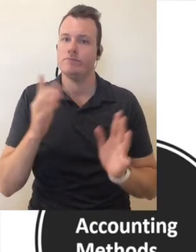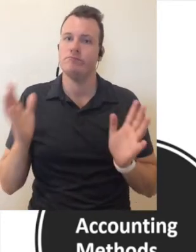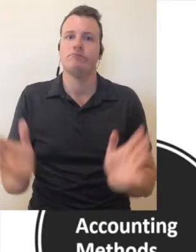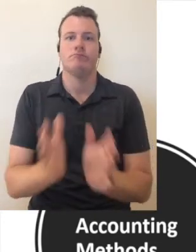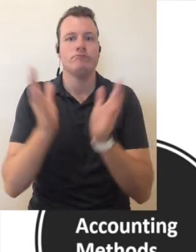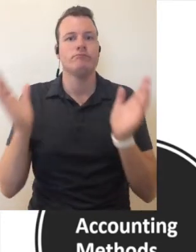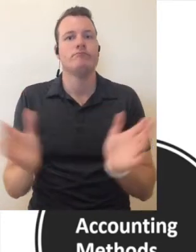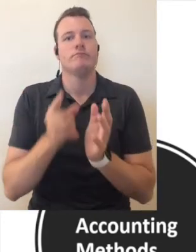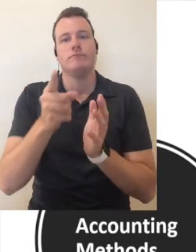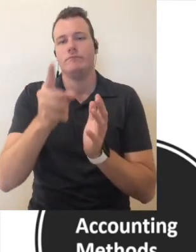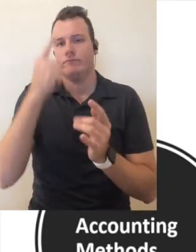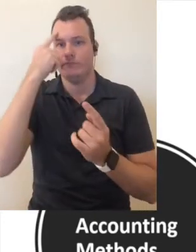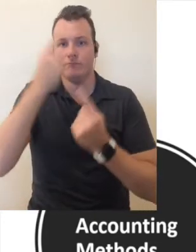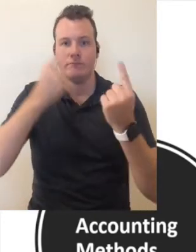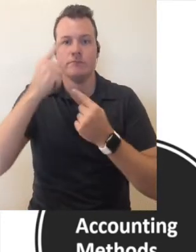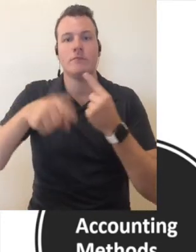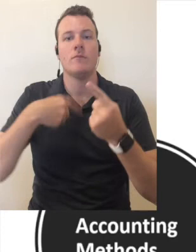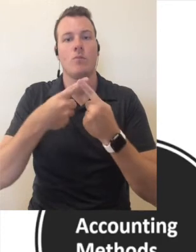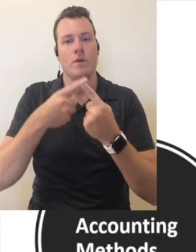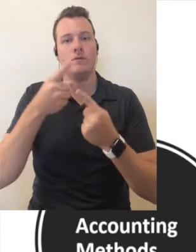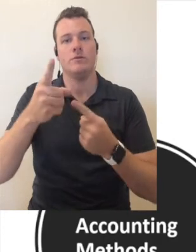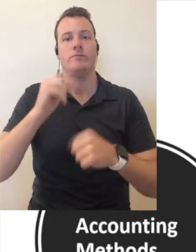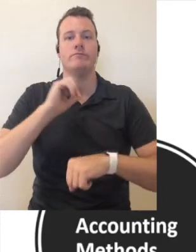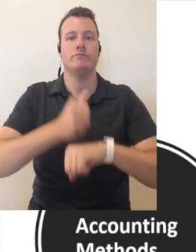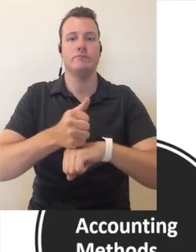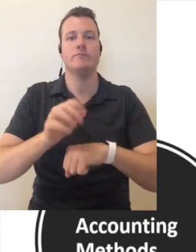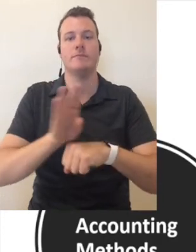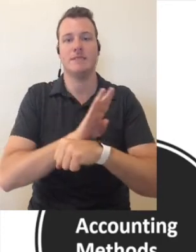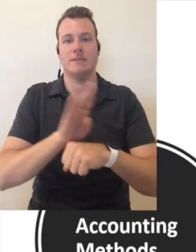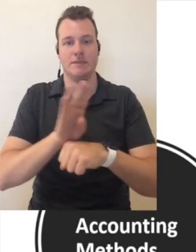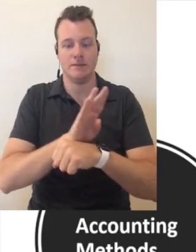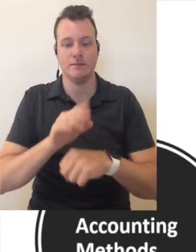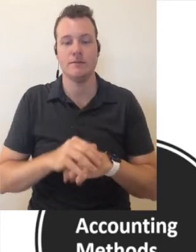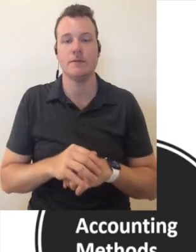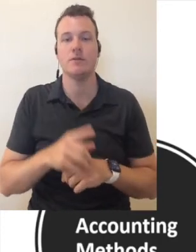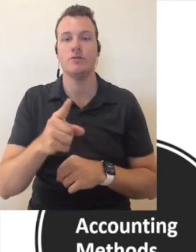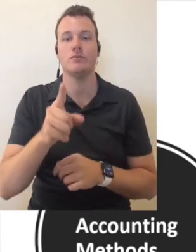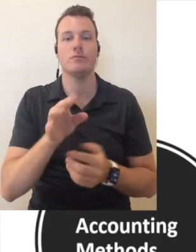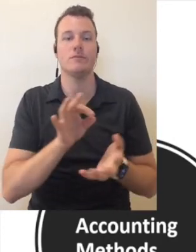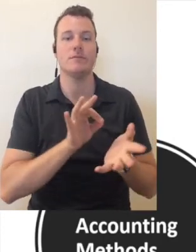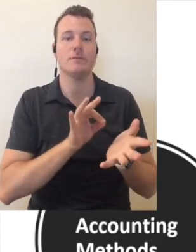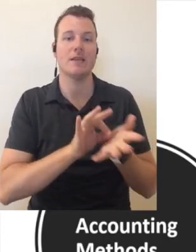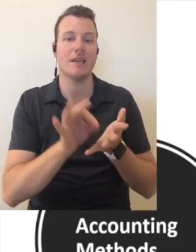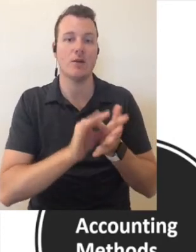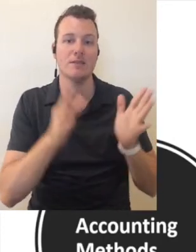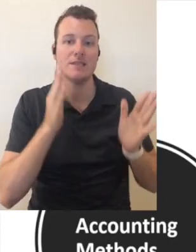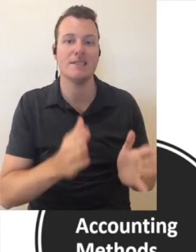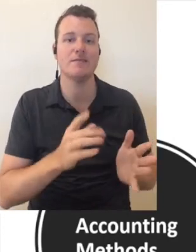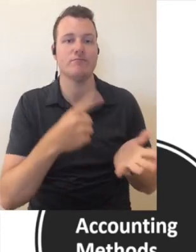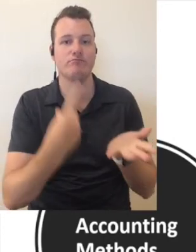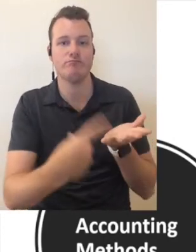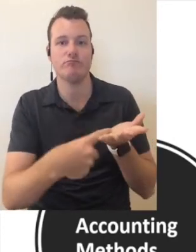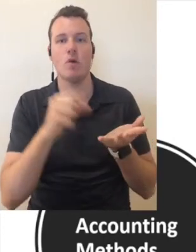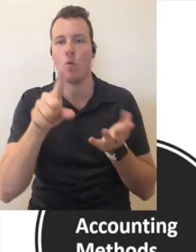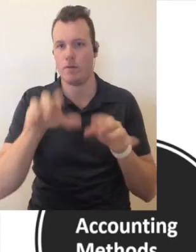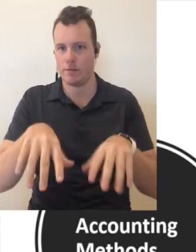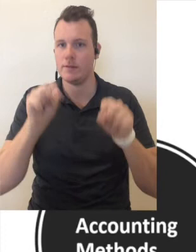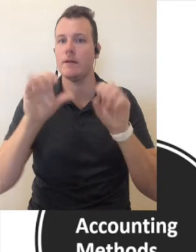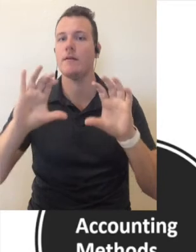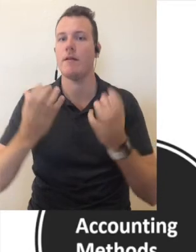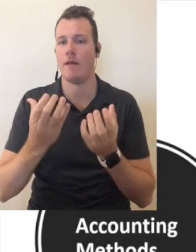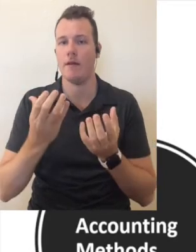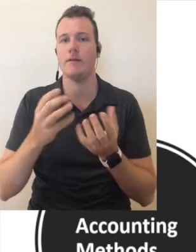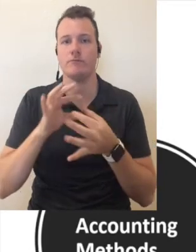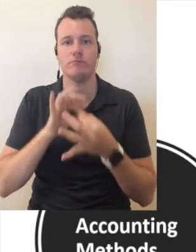to consider as you become practice owners is get with an accountant or take some accounting classes and